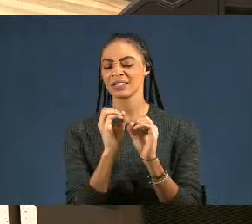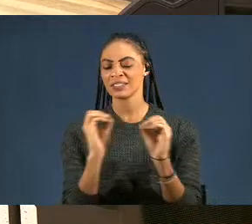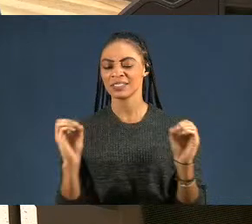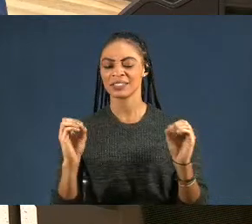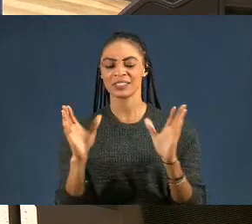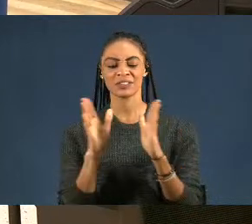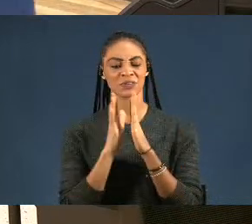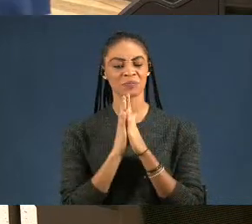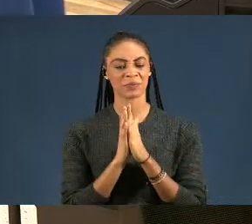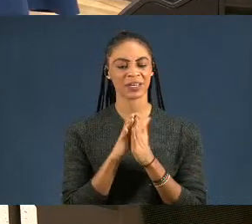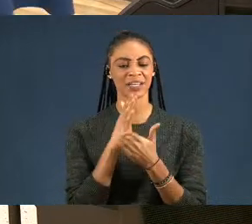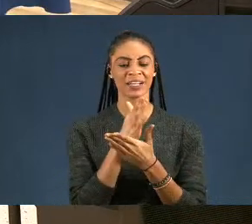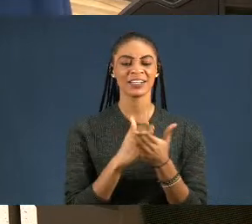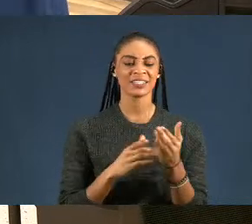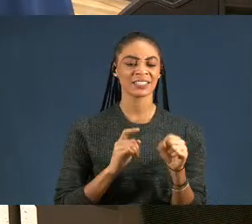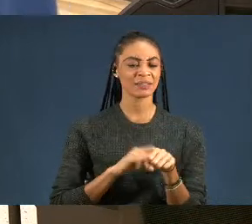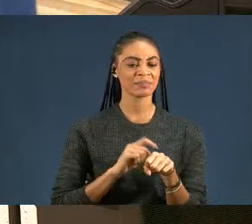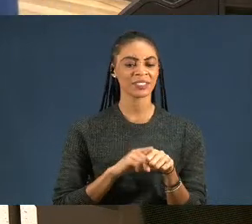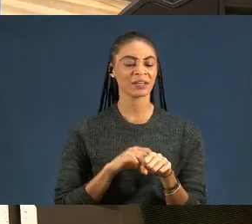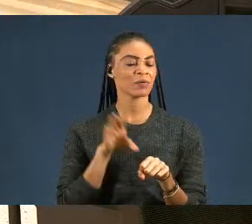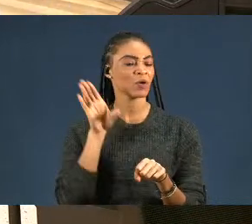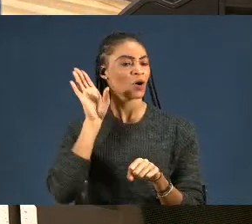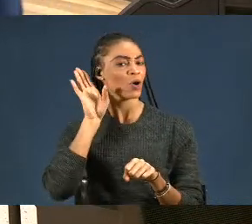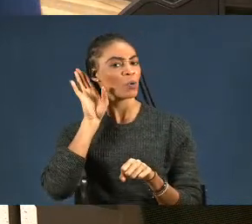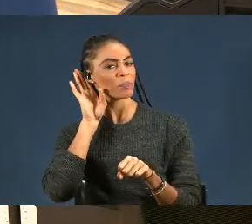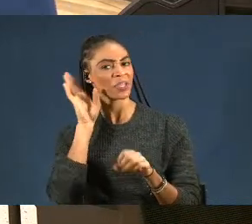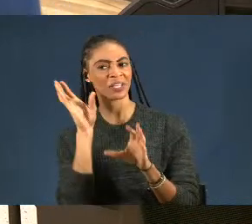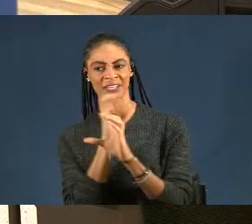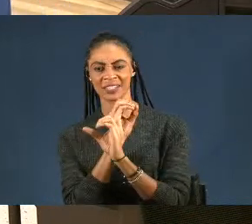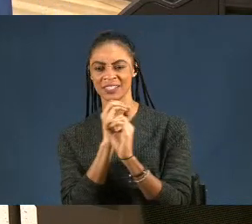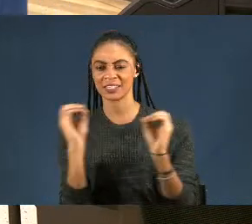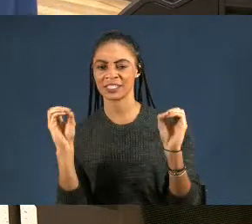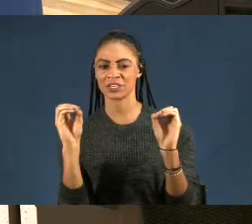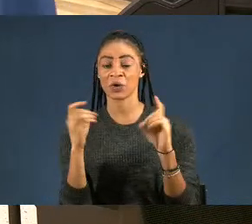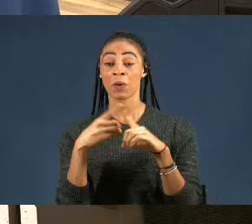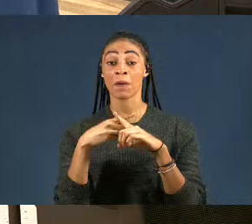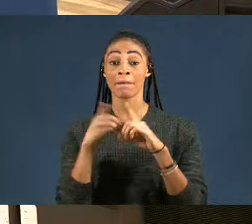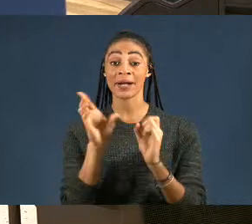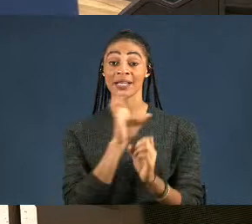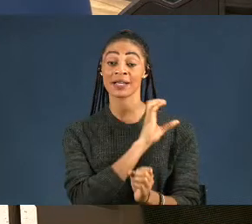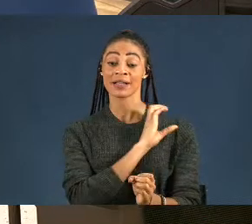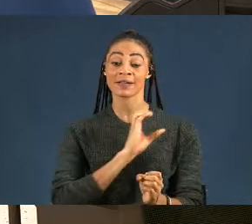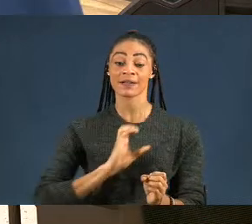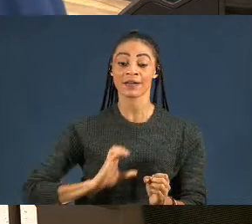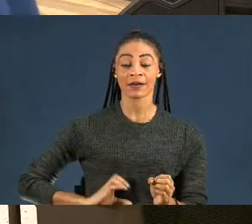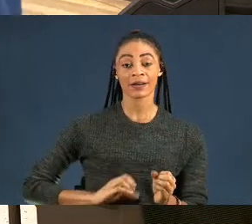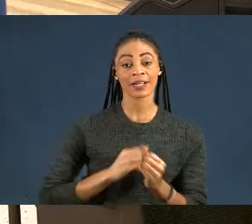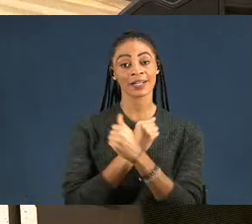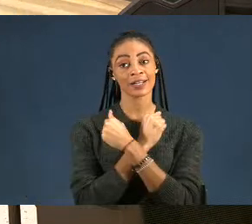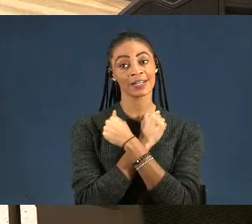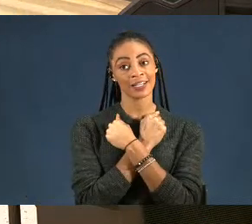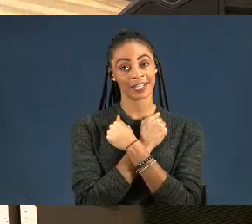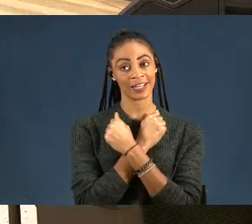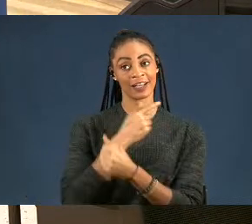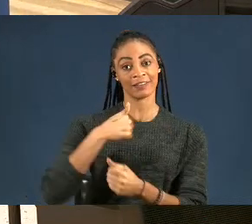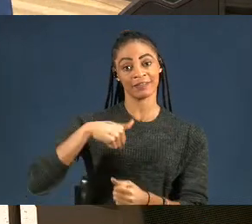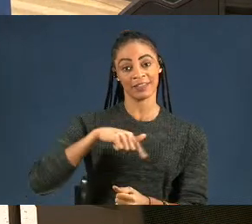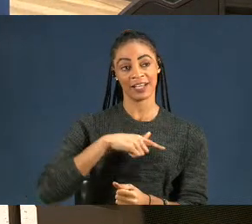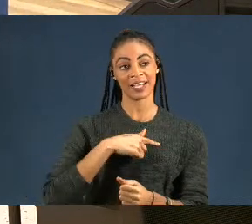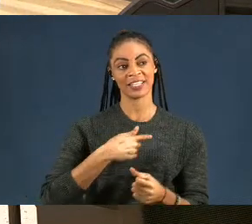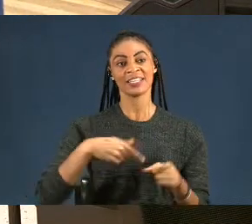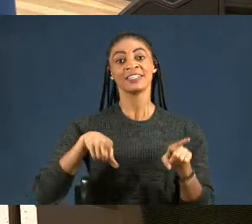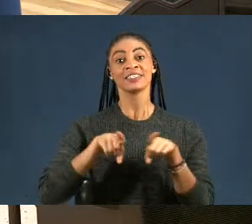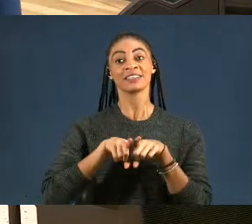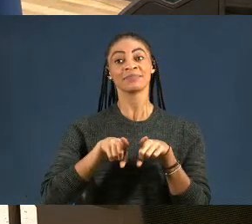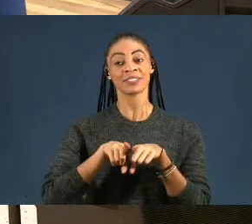not giving. Sometimes we are not obeying. He loves us. That is how the husband is to love his wife. And